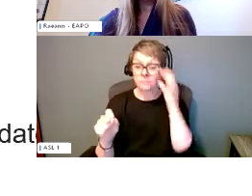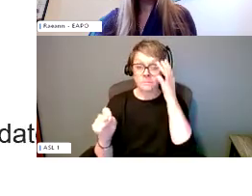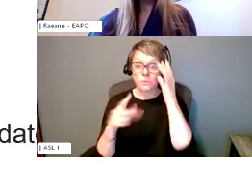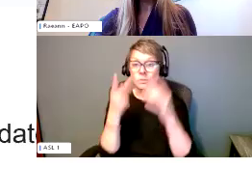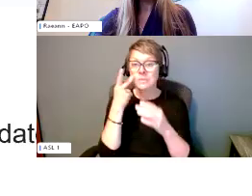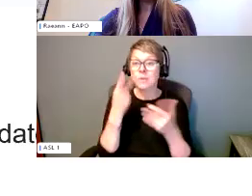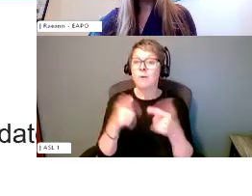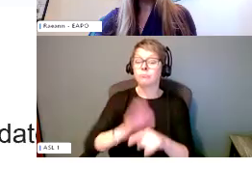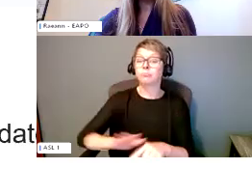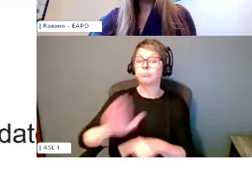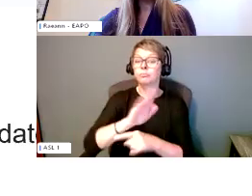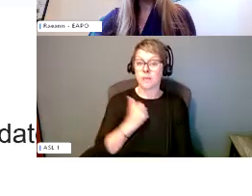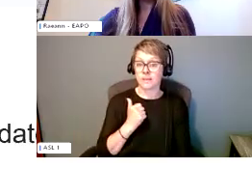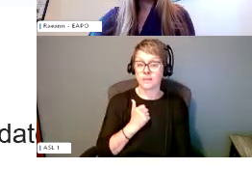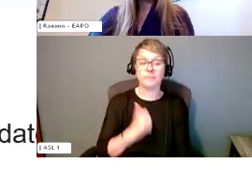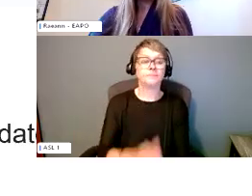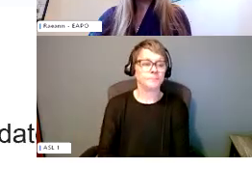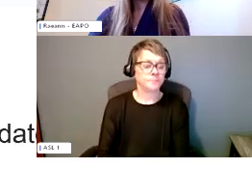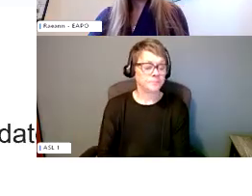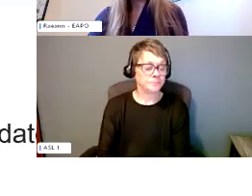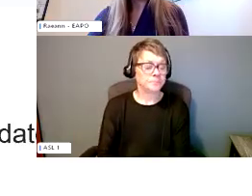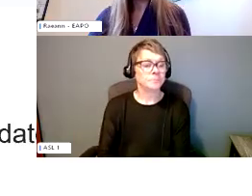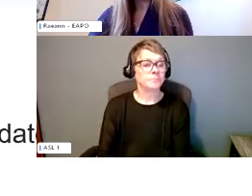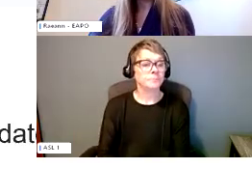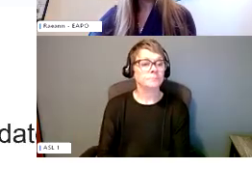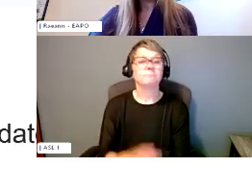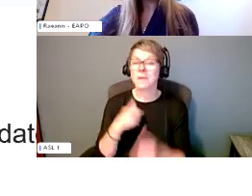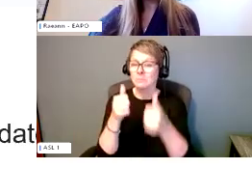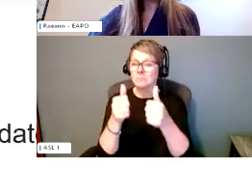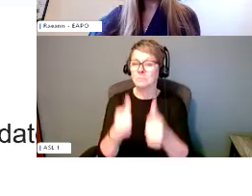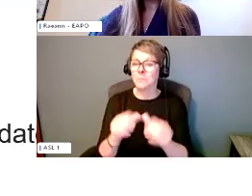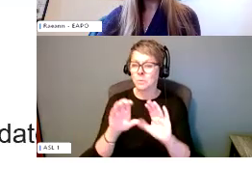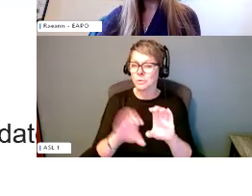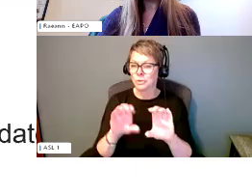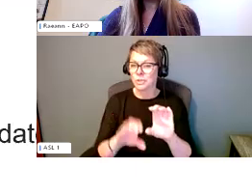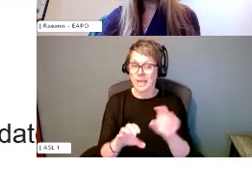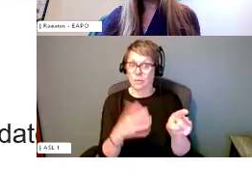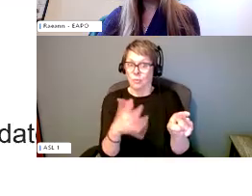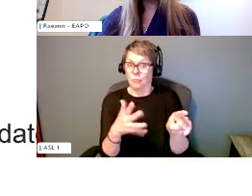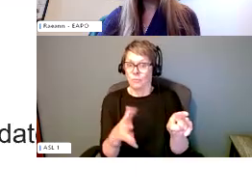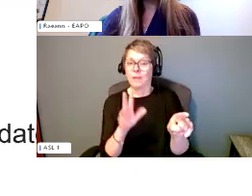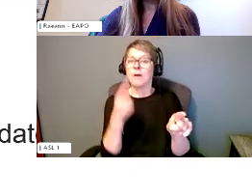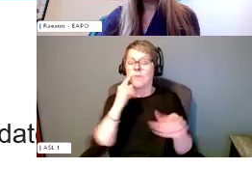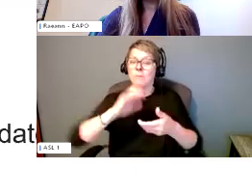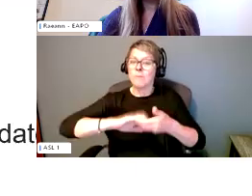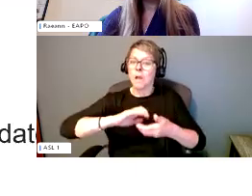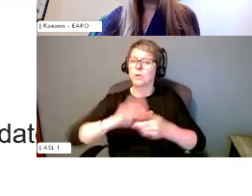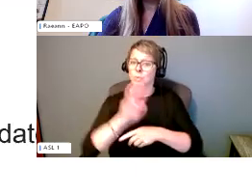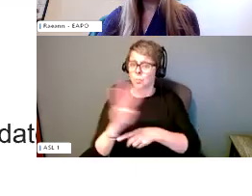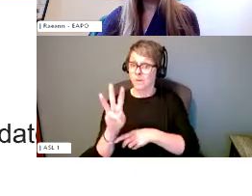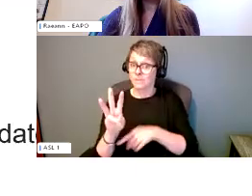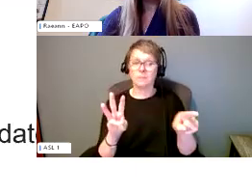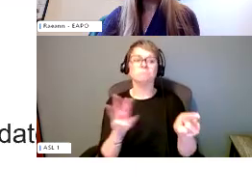Canada. I did post these in the chat box, but for our partners, their websites, depending